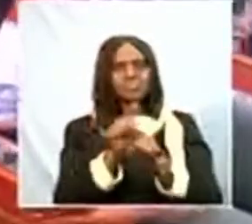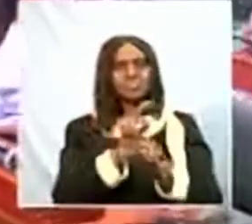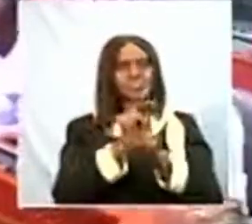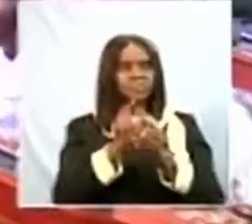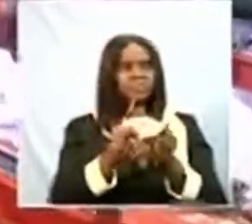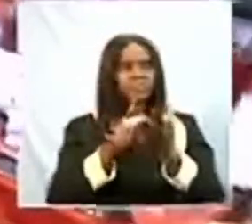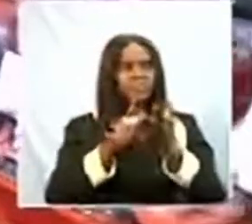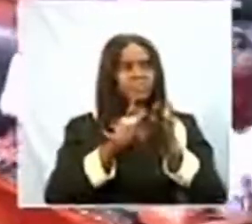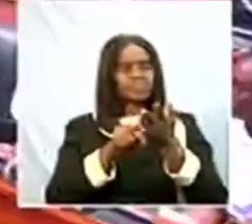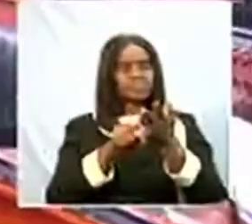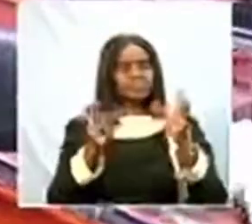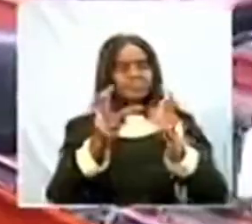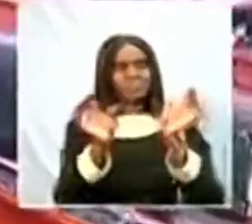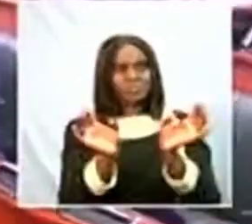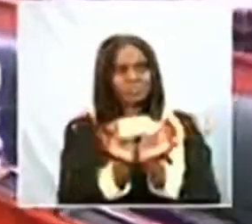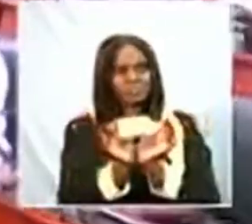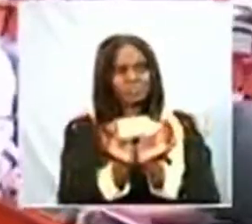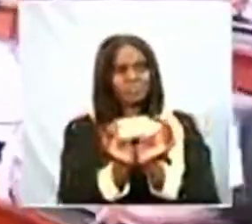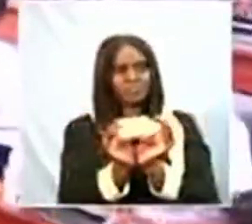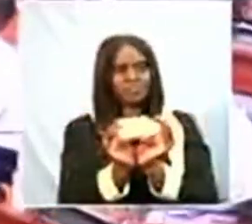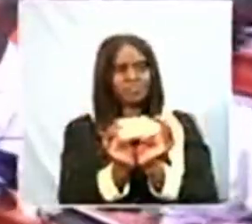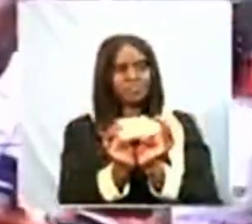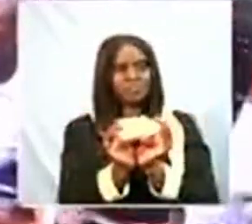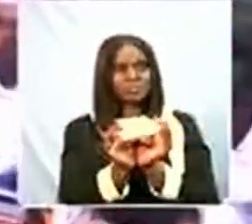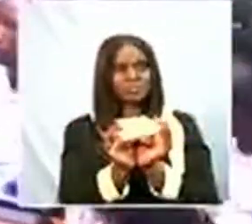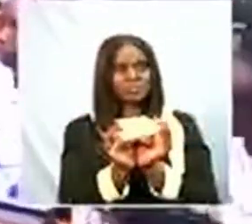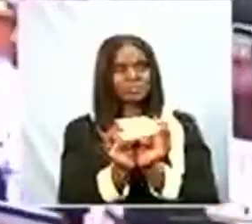her constituency from her point of view?